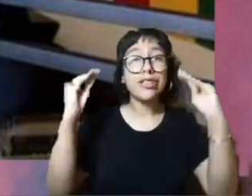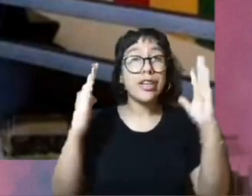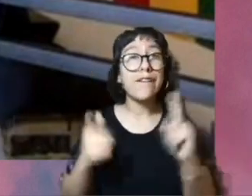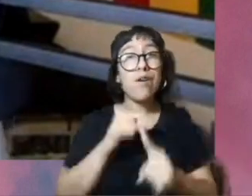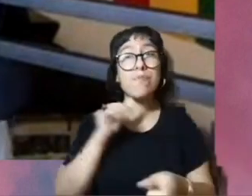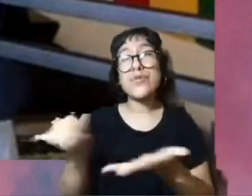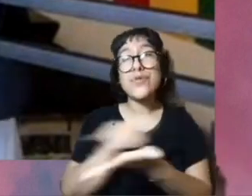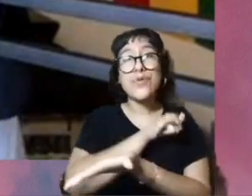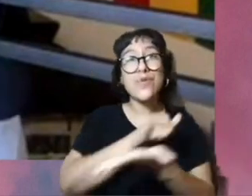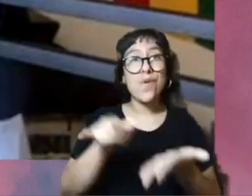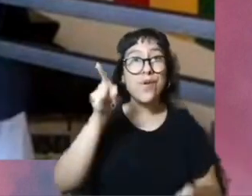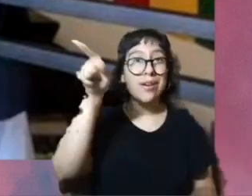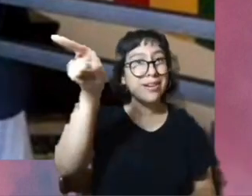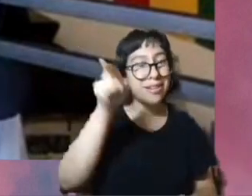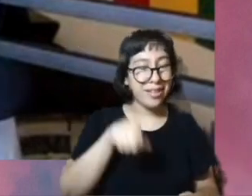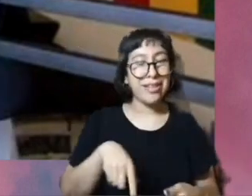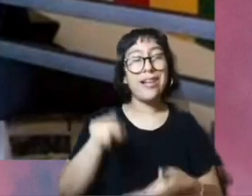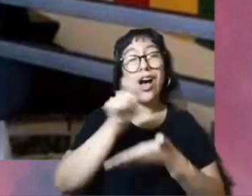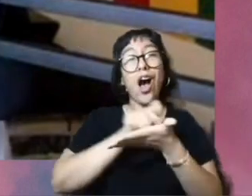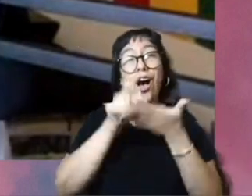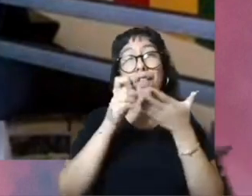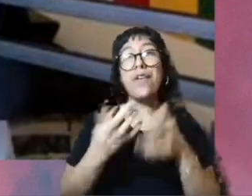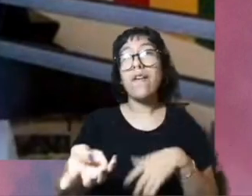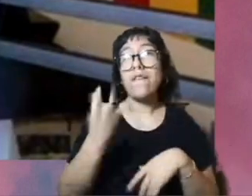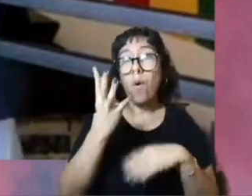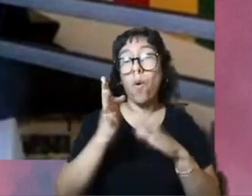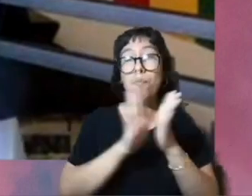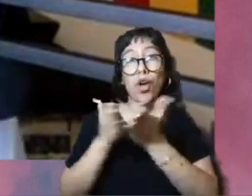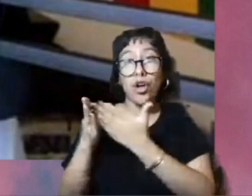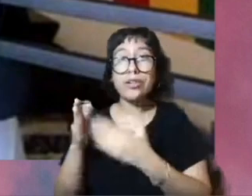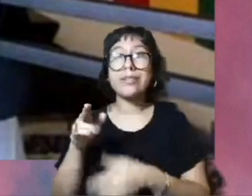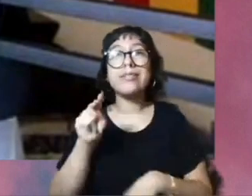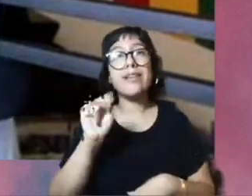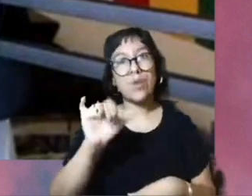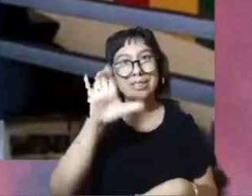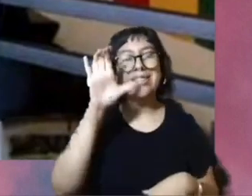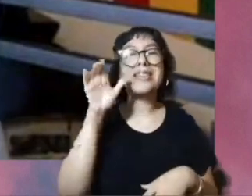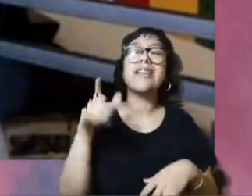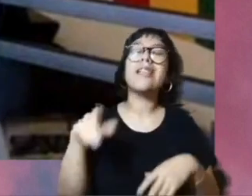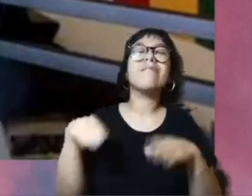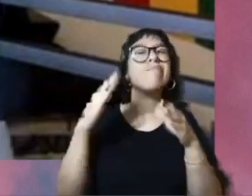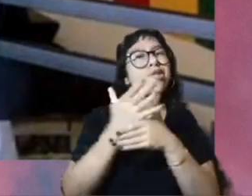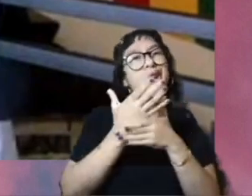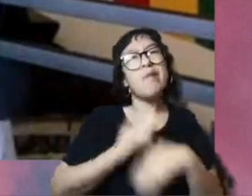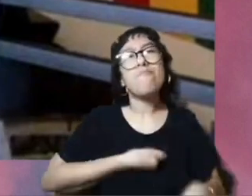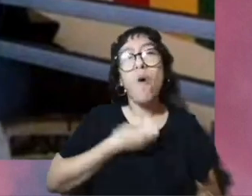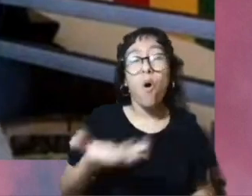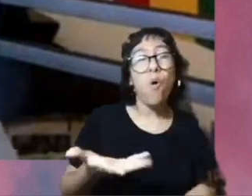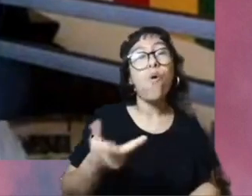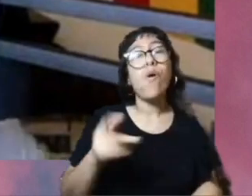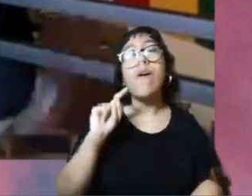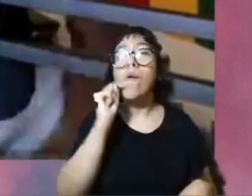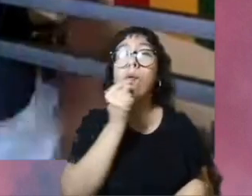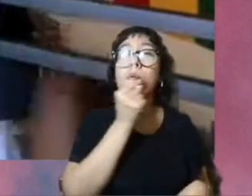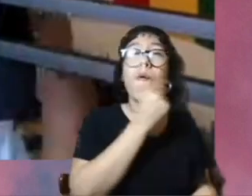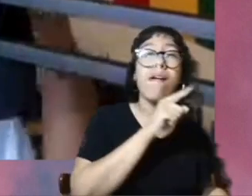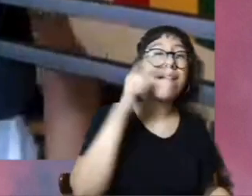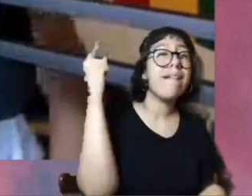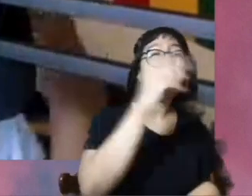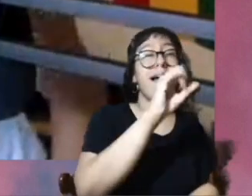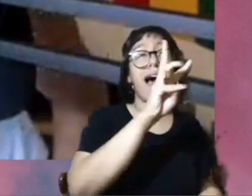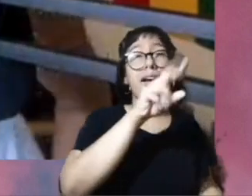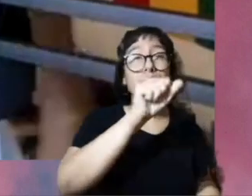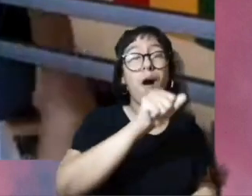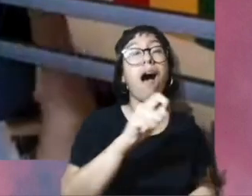York City. She is the author of 4 books of poetry and has shared her poems in cornfields in Iowa, an